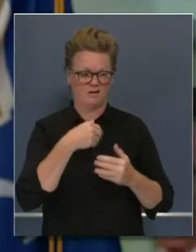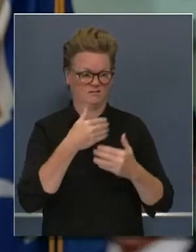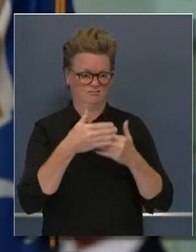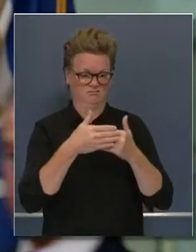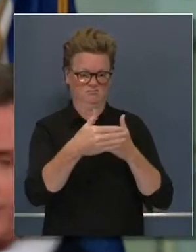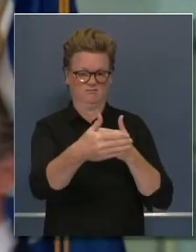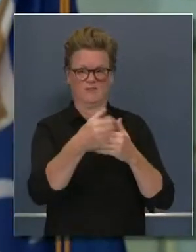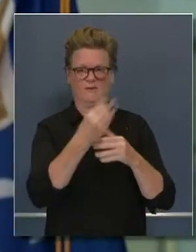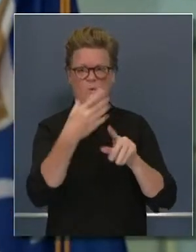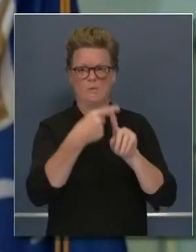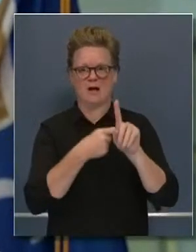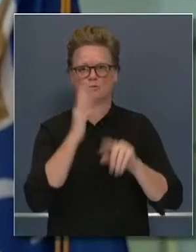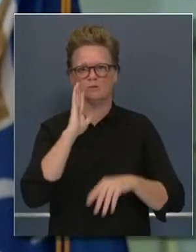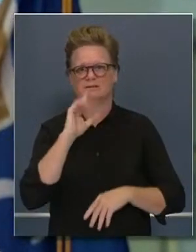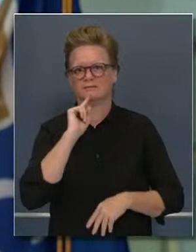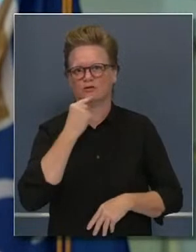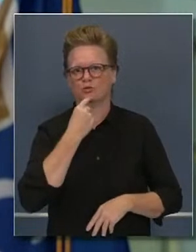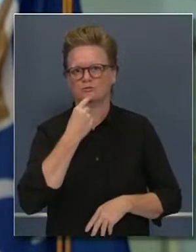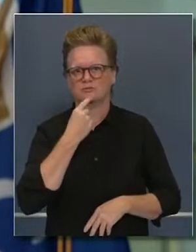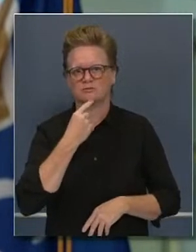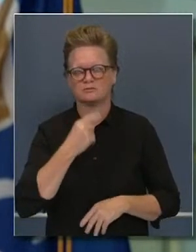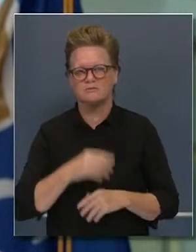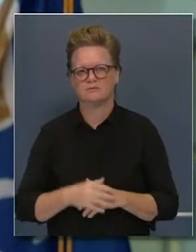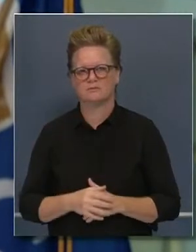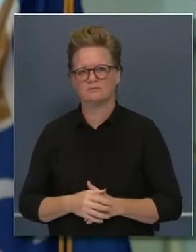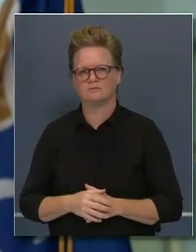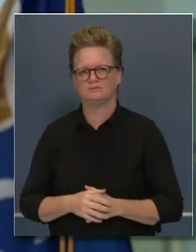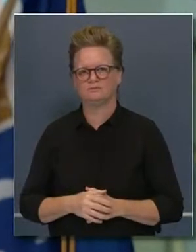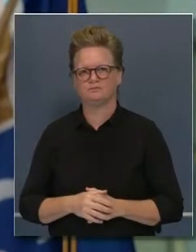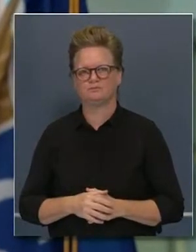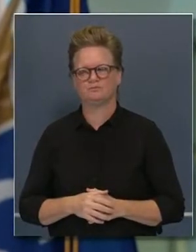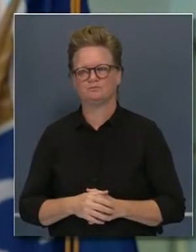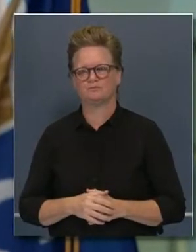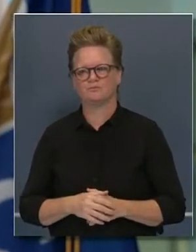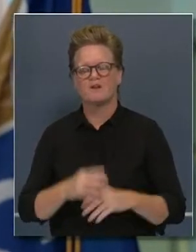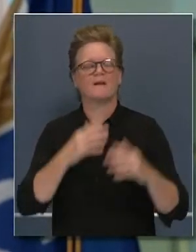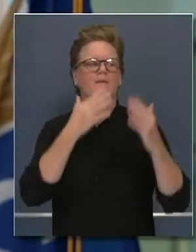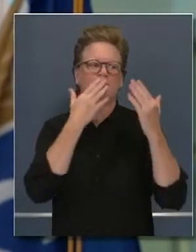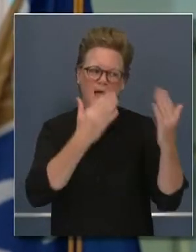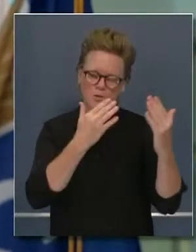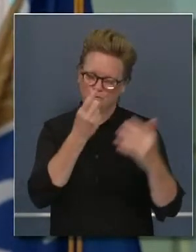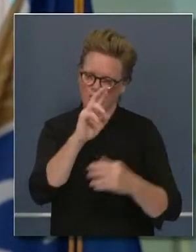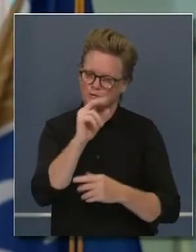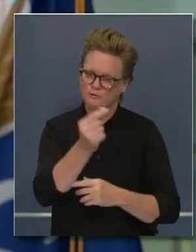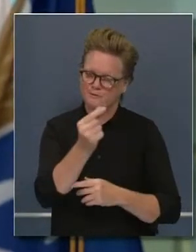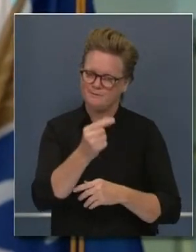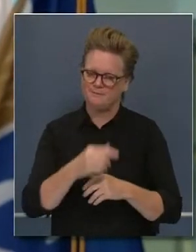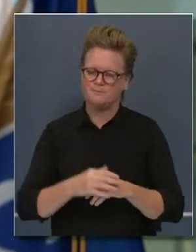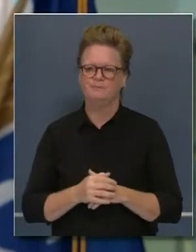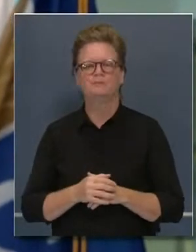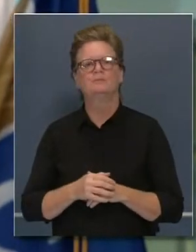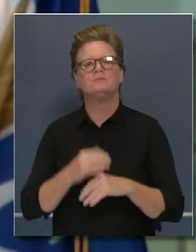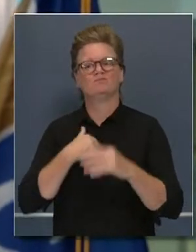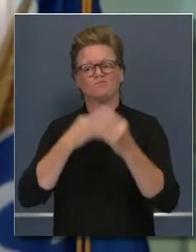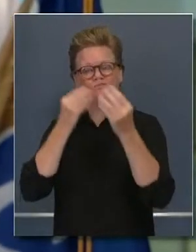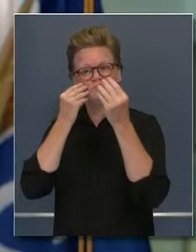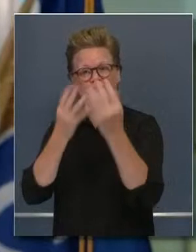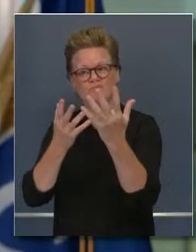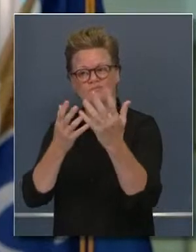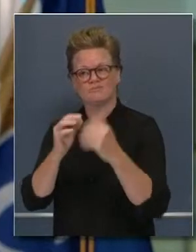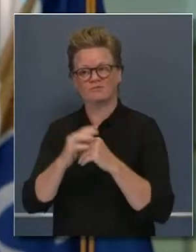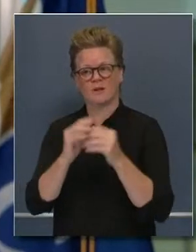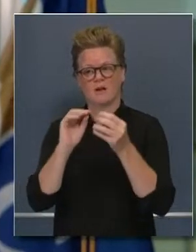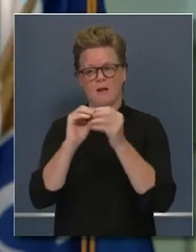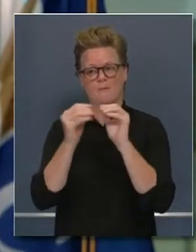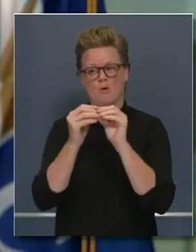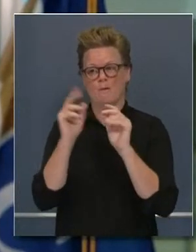In the spirit of the question, let me just conclude by sharing another number that we did not share today, and that was the number of